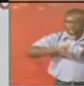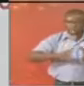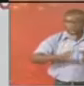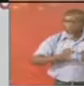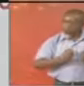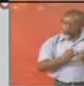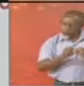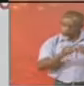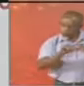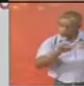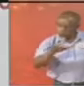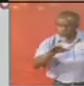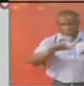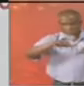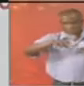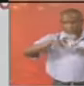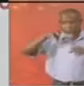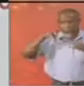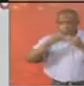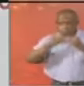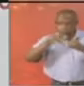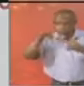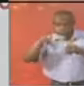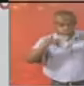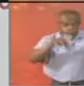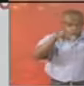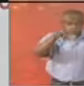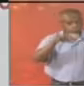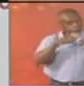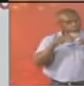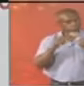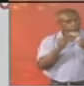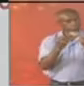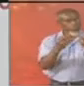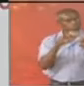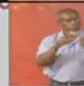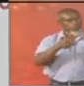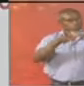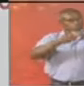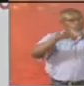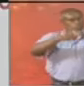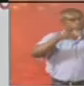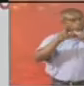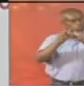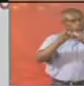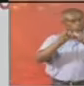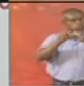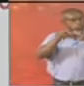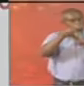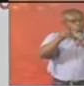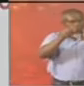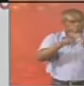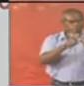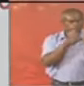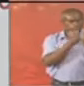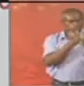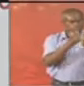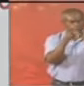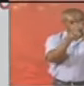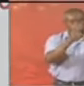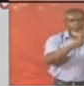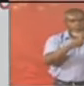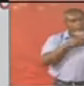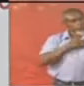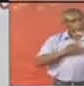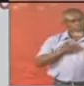was represented in County Caroni and County Victoria can end now as we continue to adhere to the protocols and enjoy the benefit